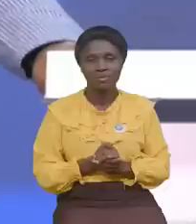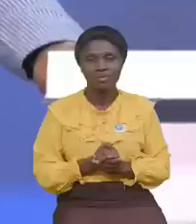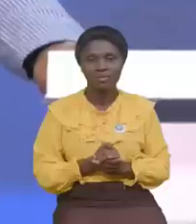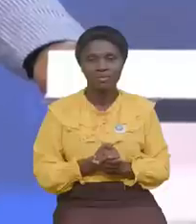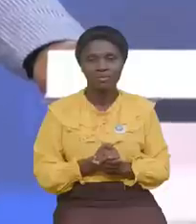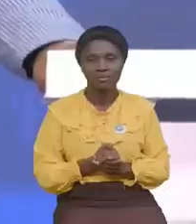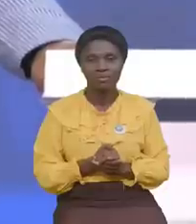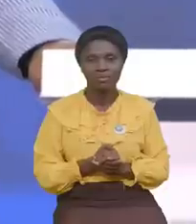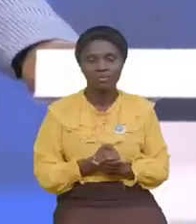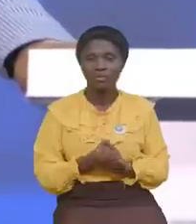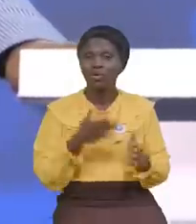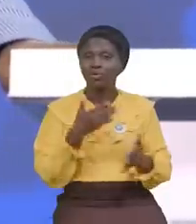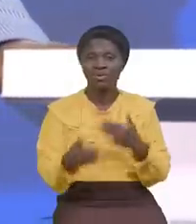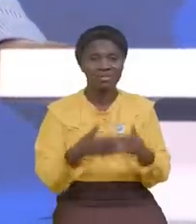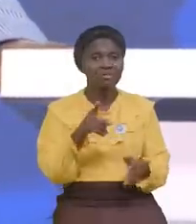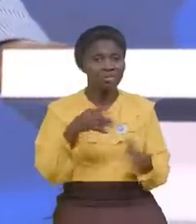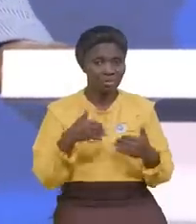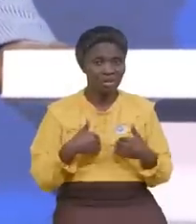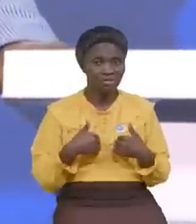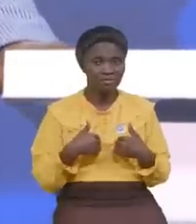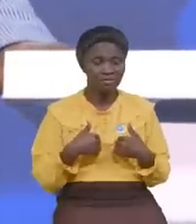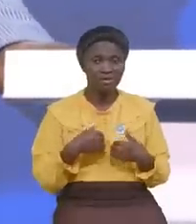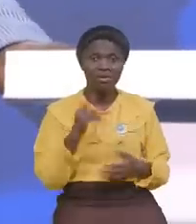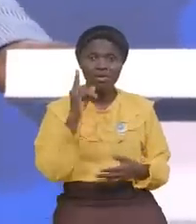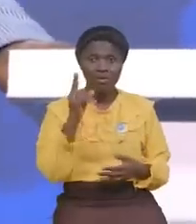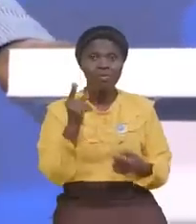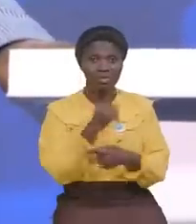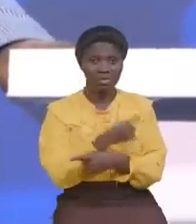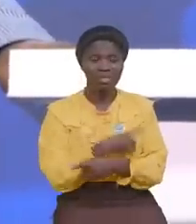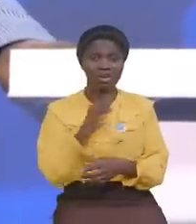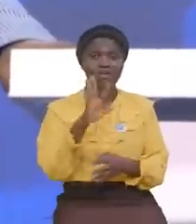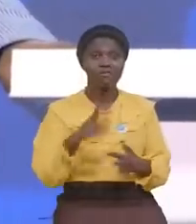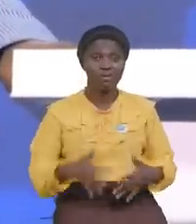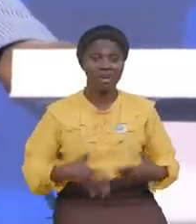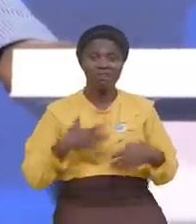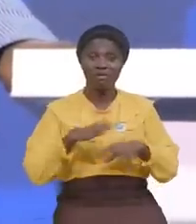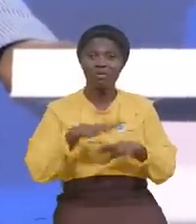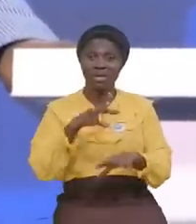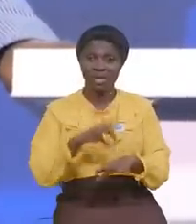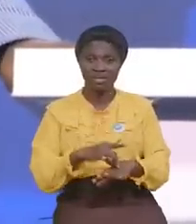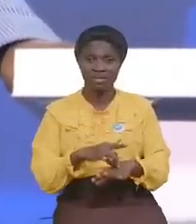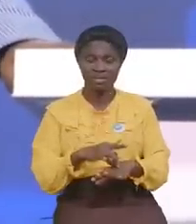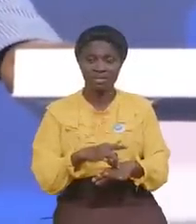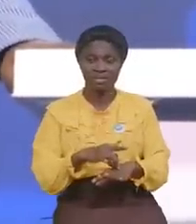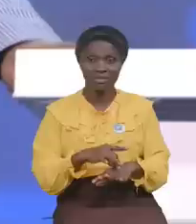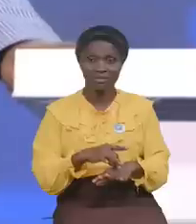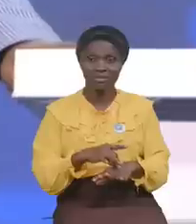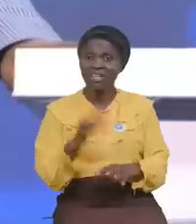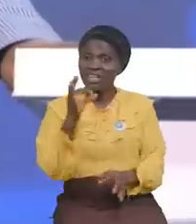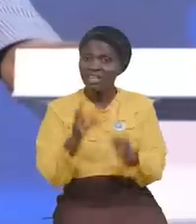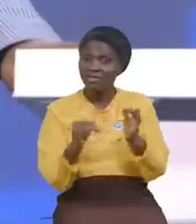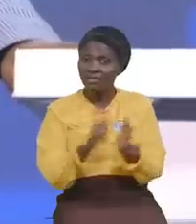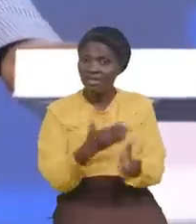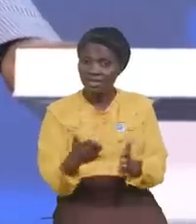Whatever you have, one day of your life on earth, if that thing